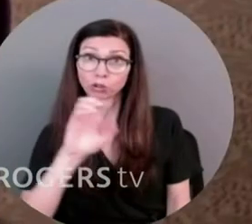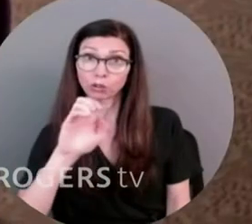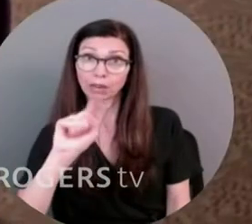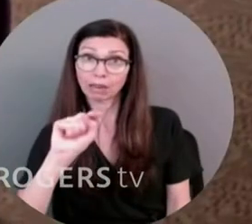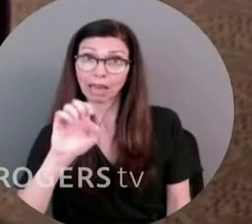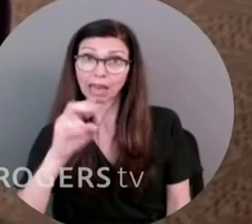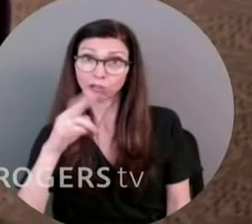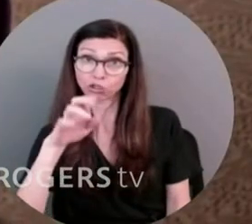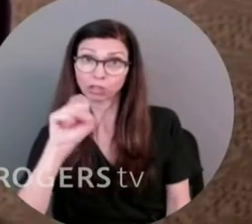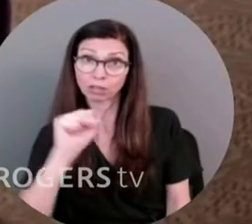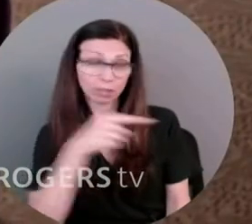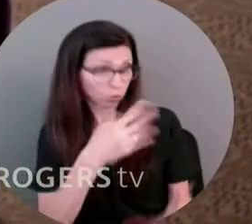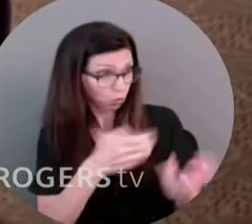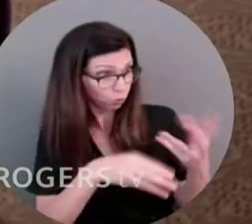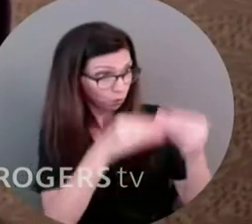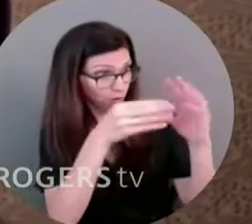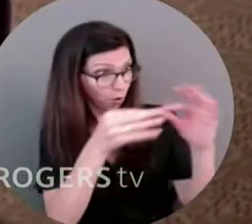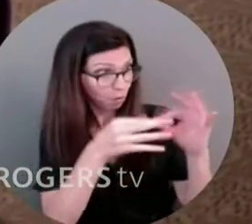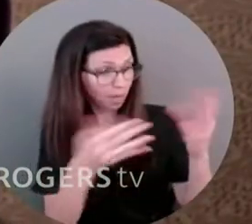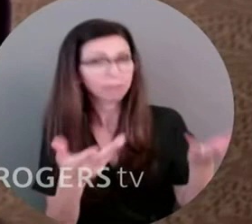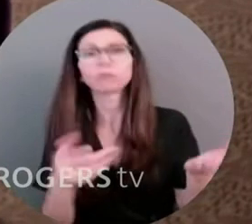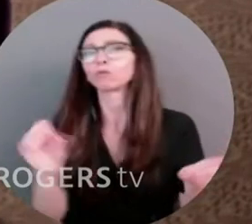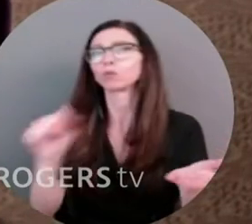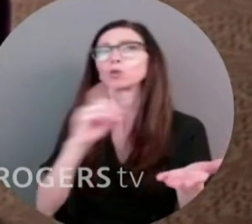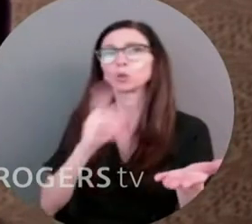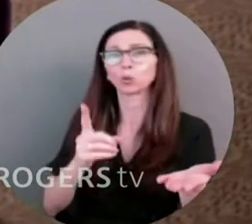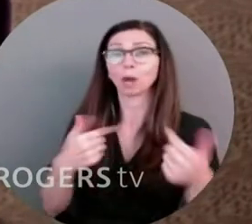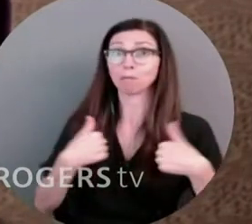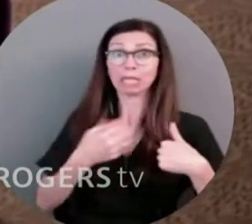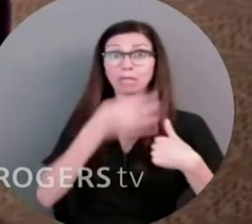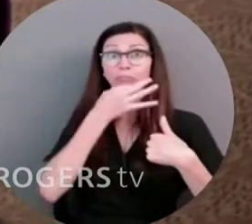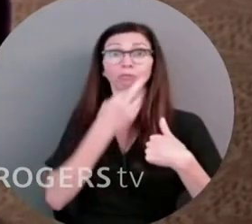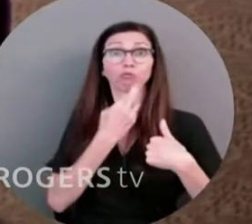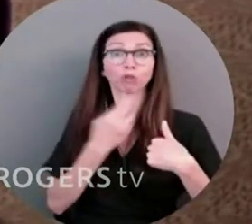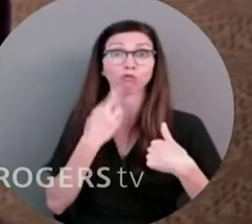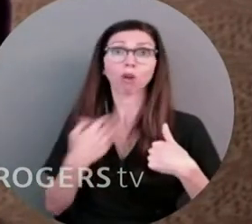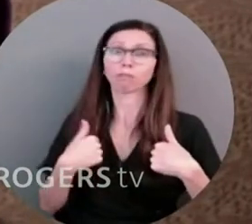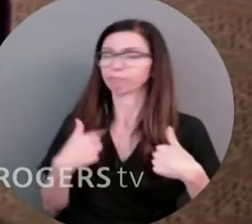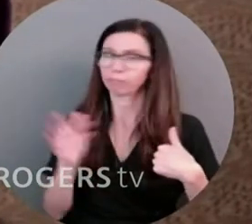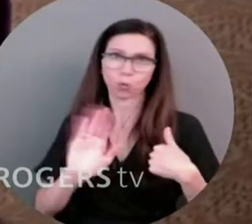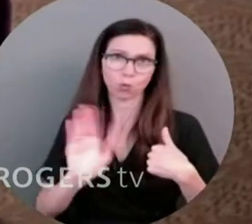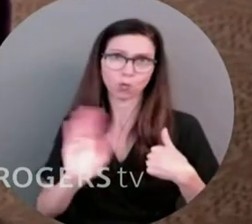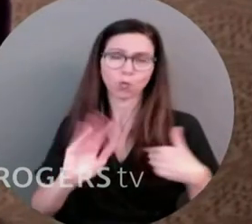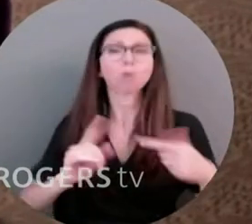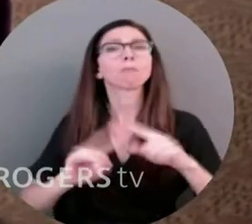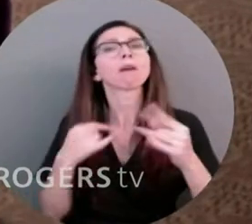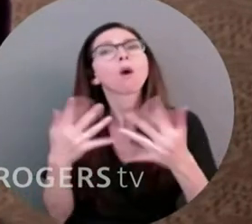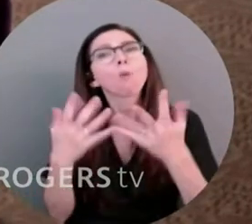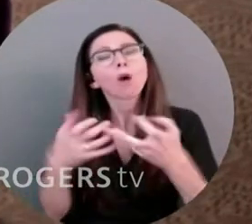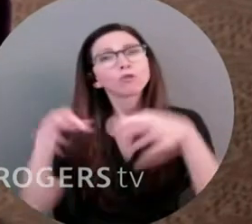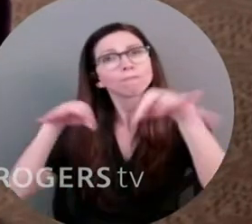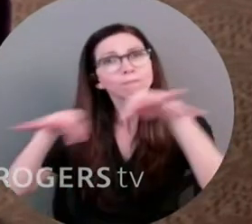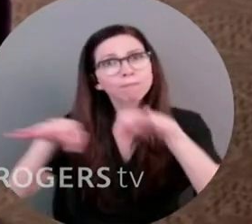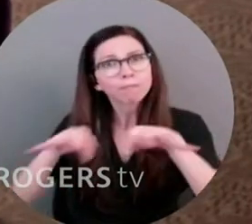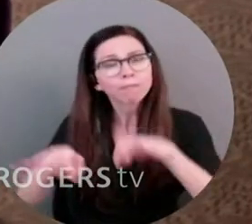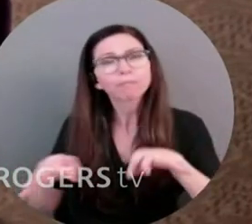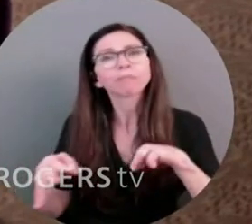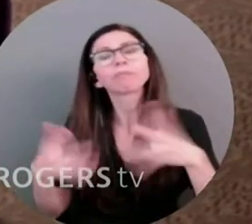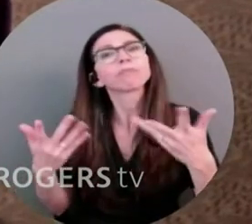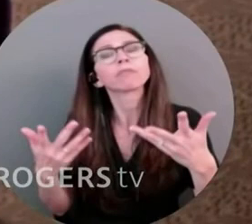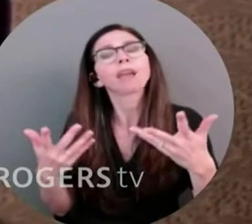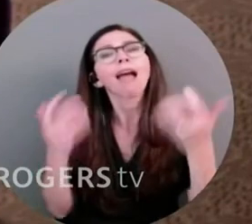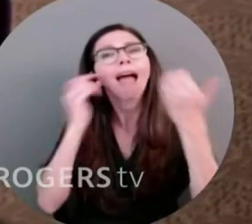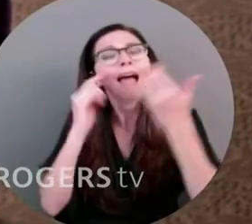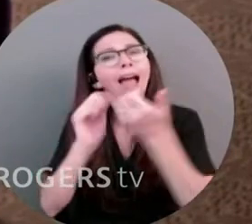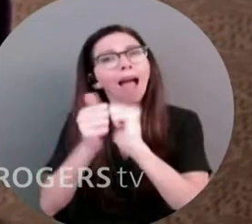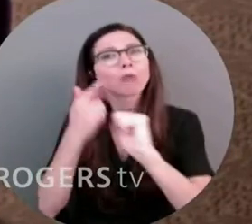Yes, so I'm not an expert in running the industry. What we're trying to help people understand is what is higher risk, what is lower risk